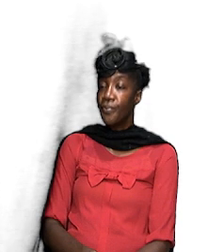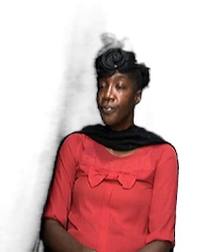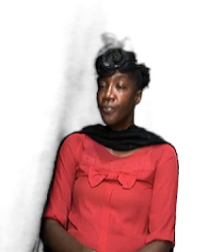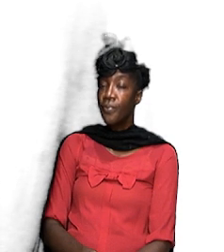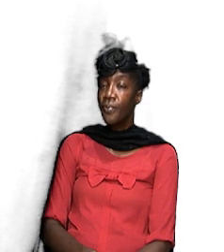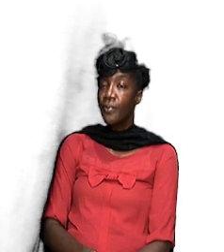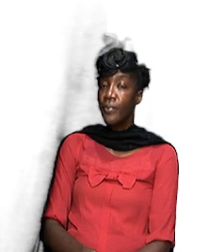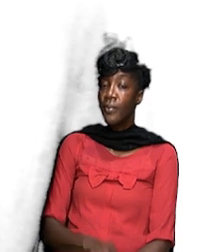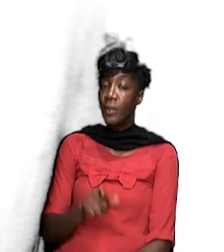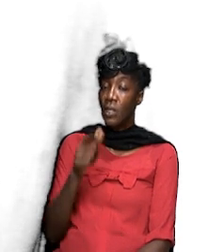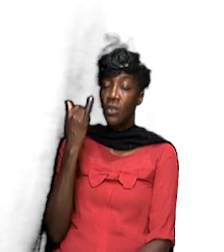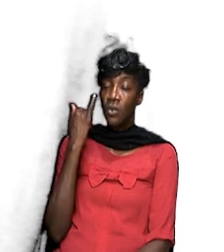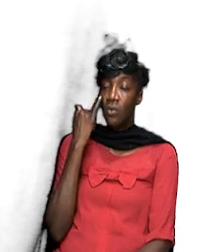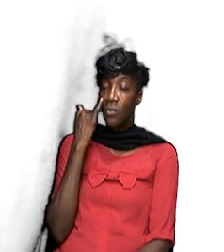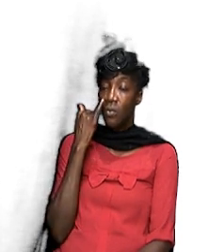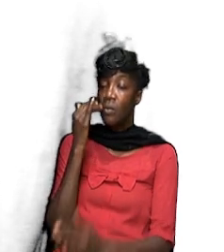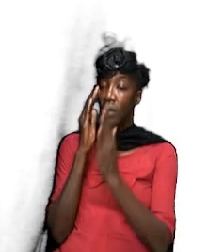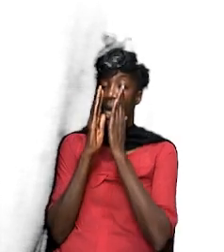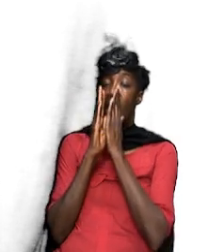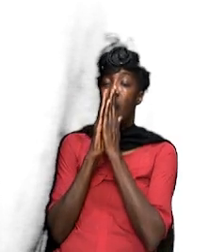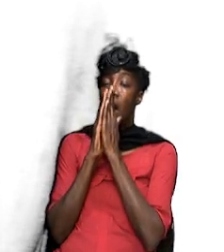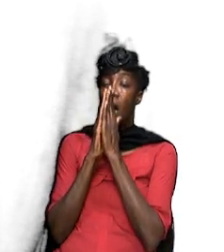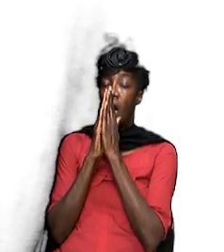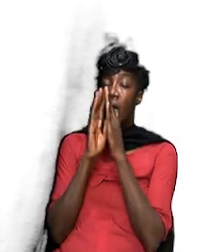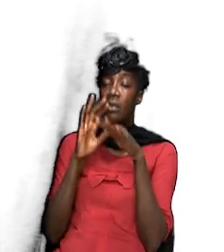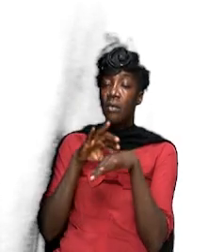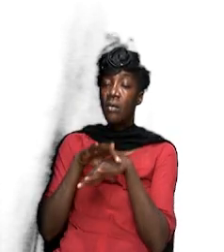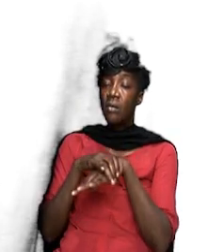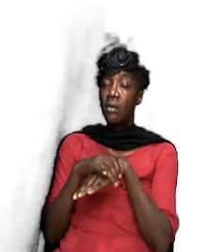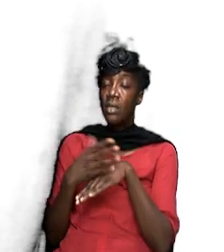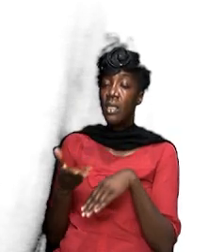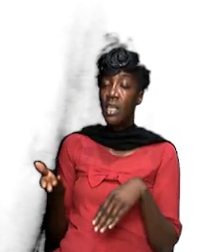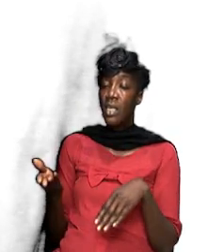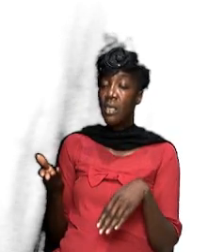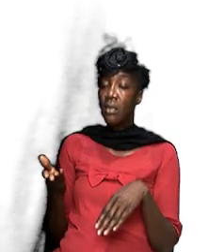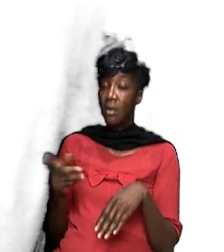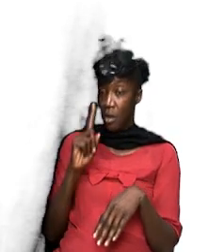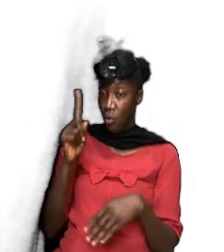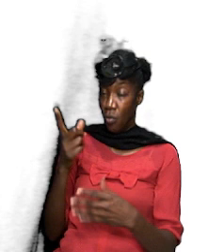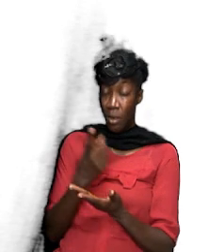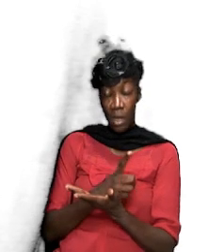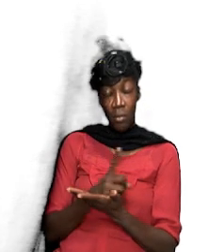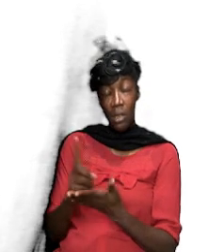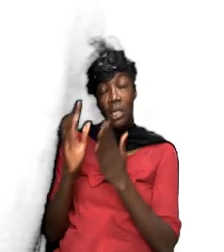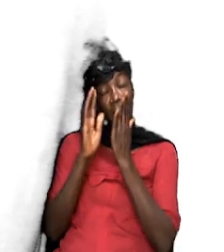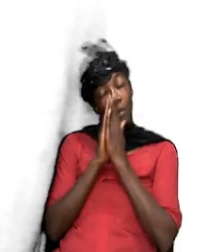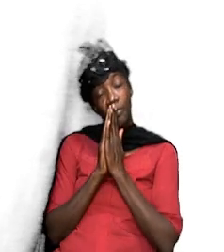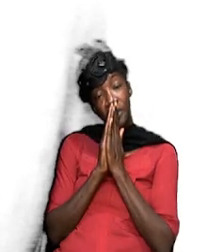Because if we ask for earthly things more than these things, you go down for 1 week to pray.